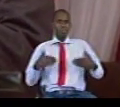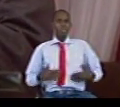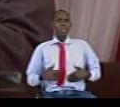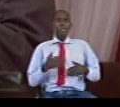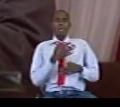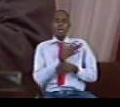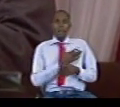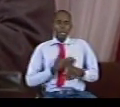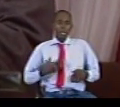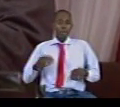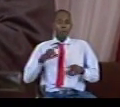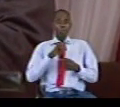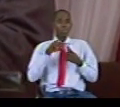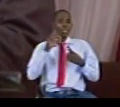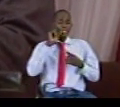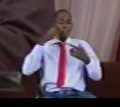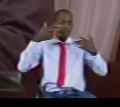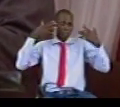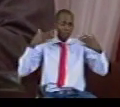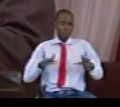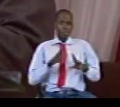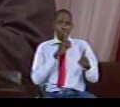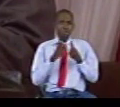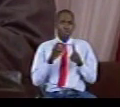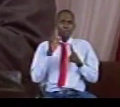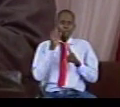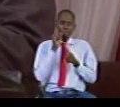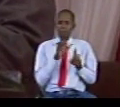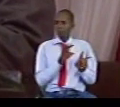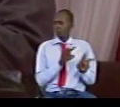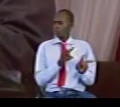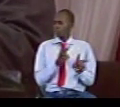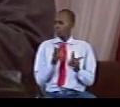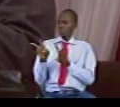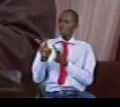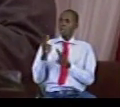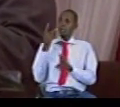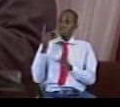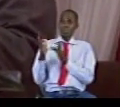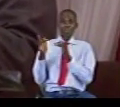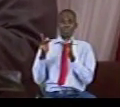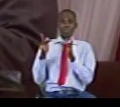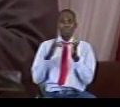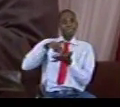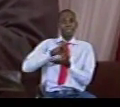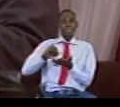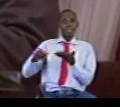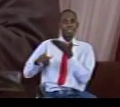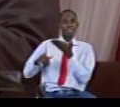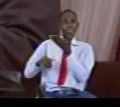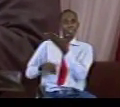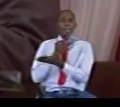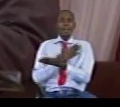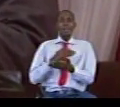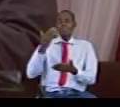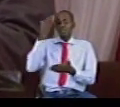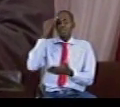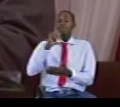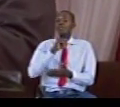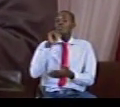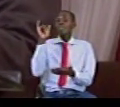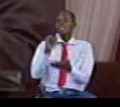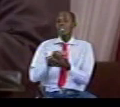thus said, she turned herself back and saw Jesus standing, and knew not that it was